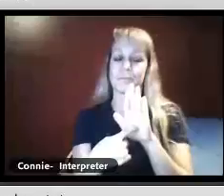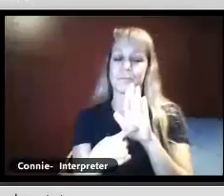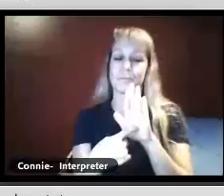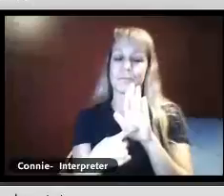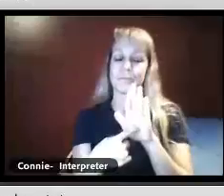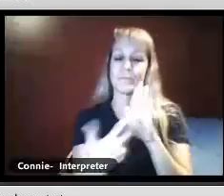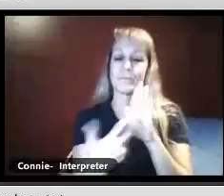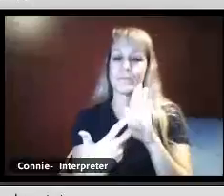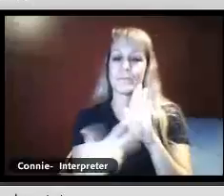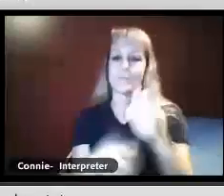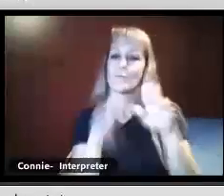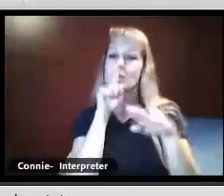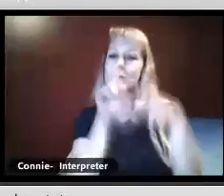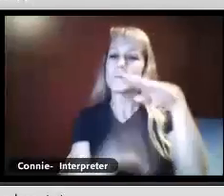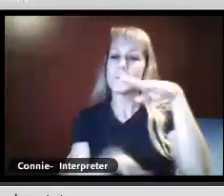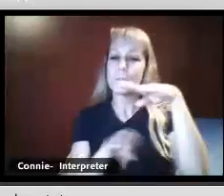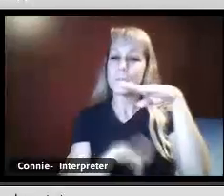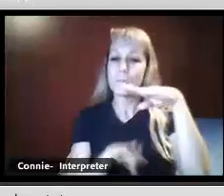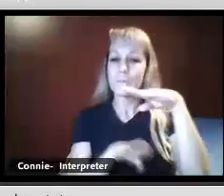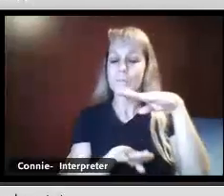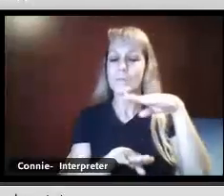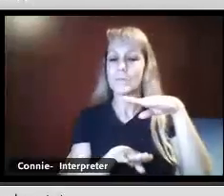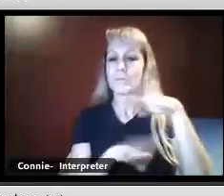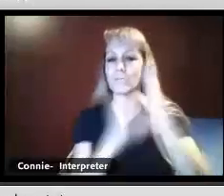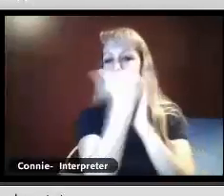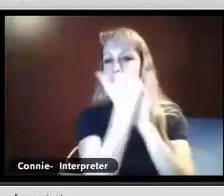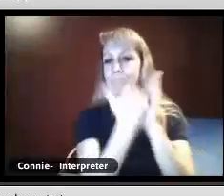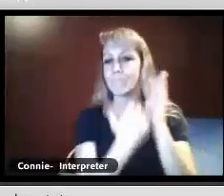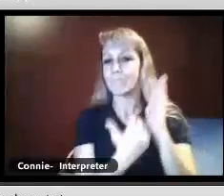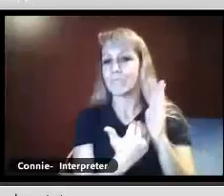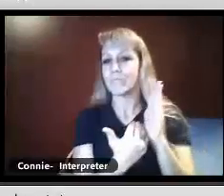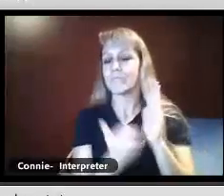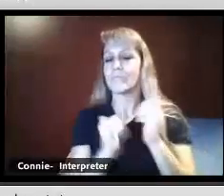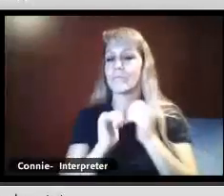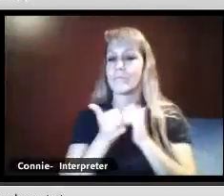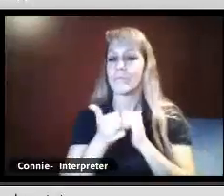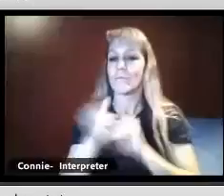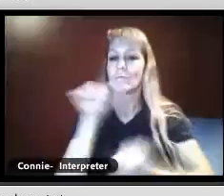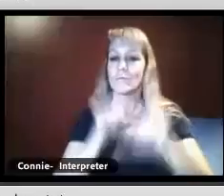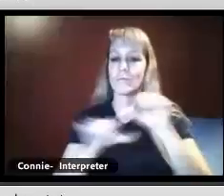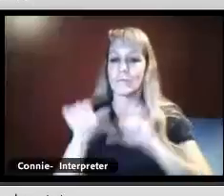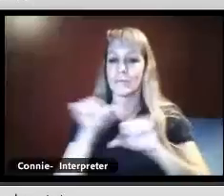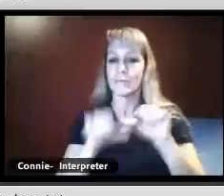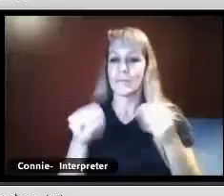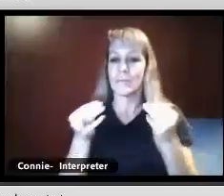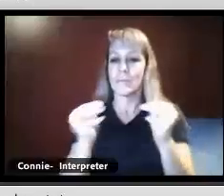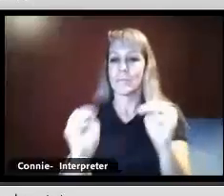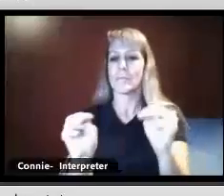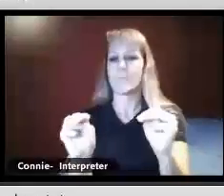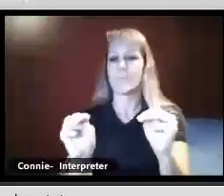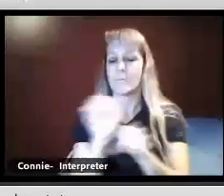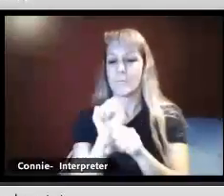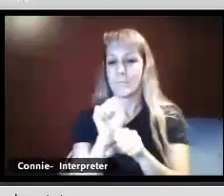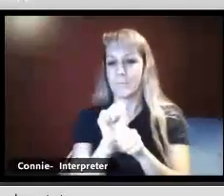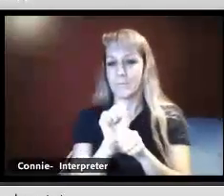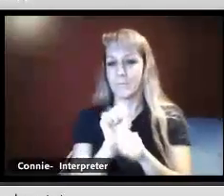this sort of very basic outline of the workings of the scientific method. This is just one